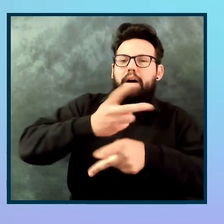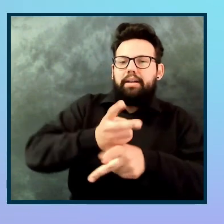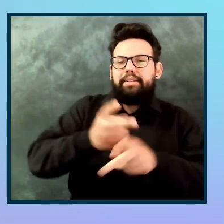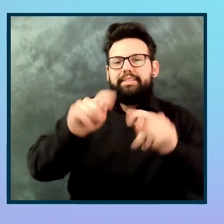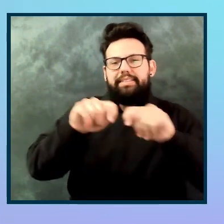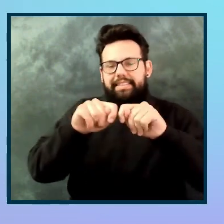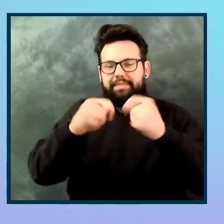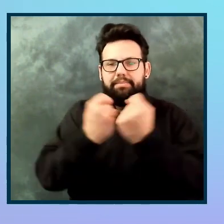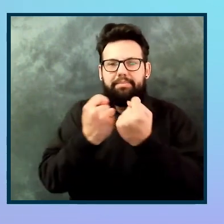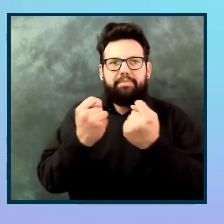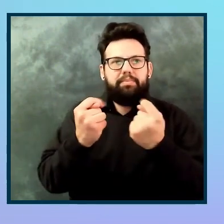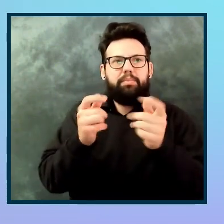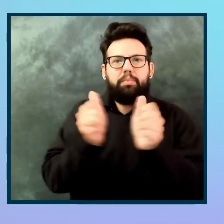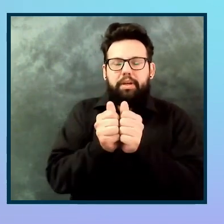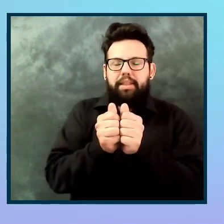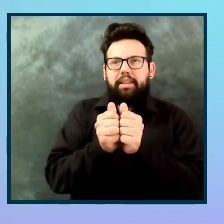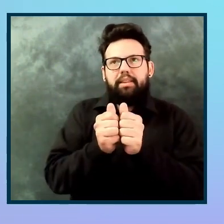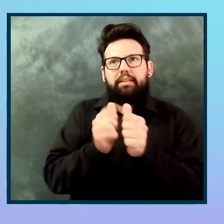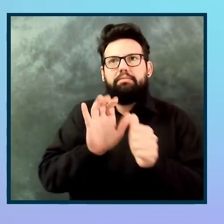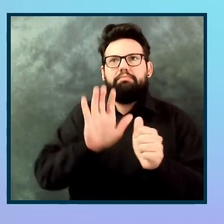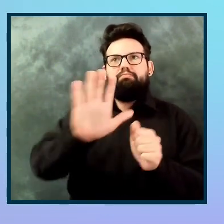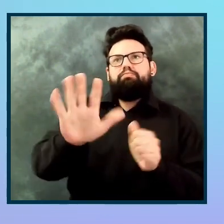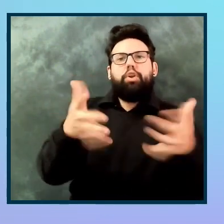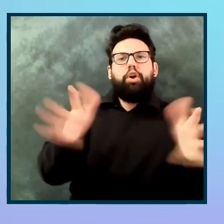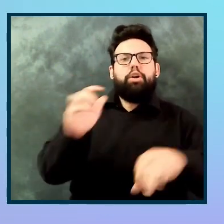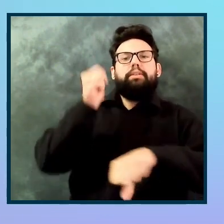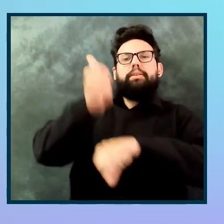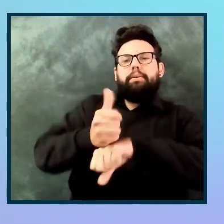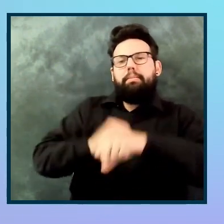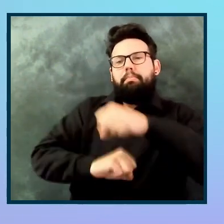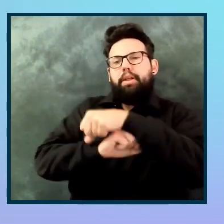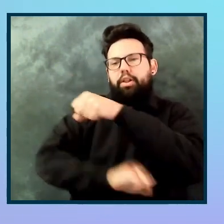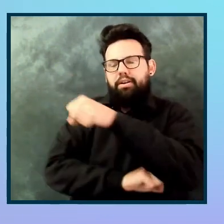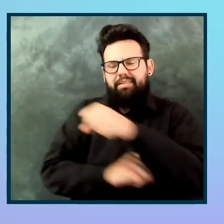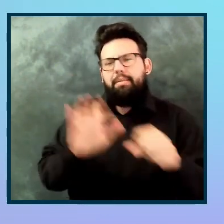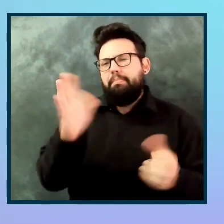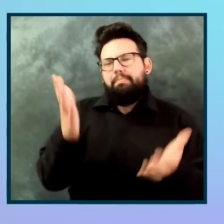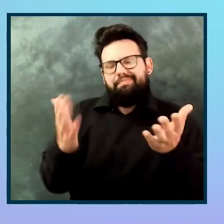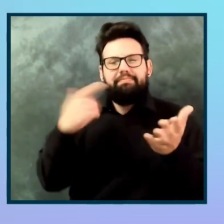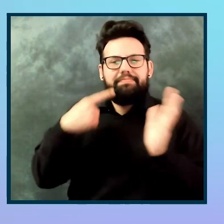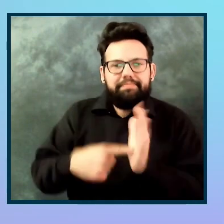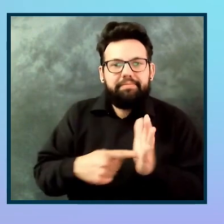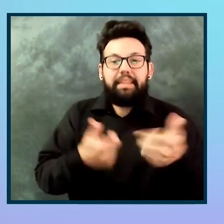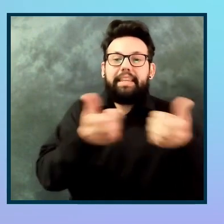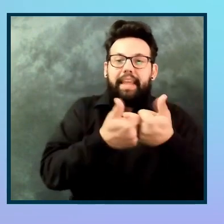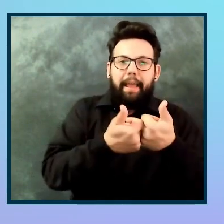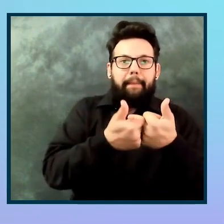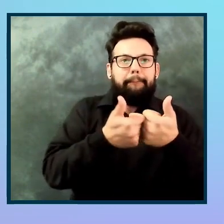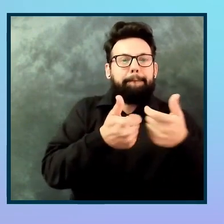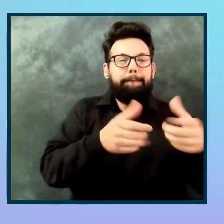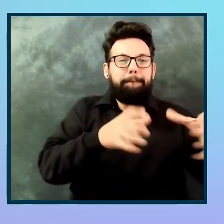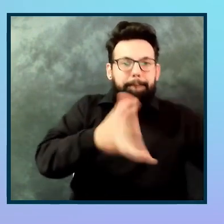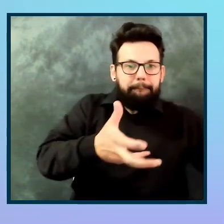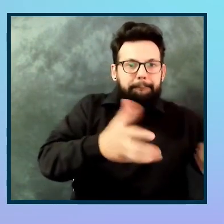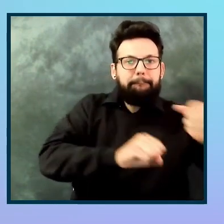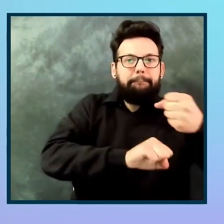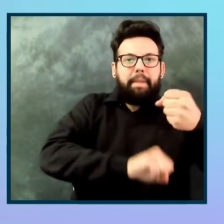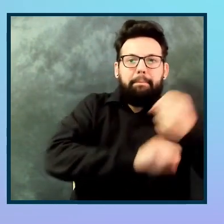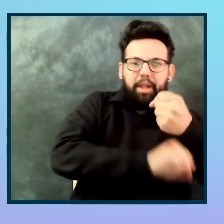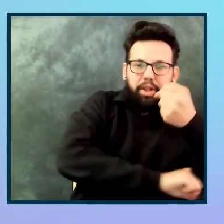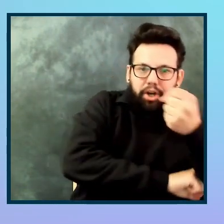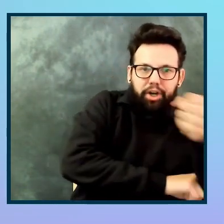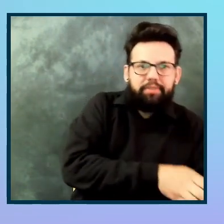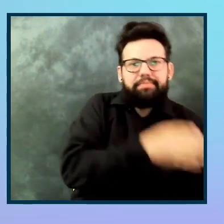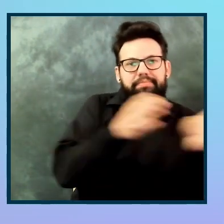have a video or content pillar, we may have a game pillar, we may have some other pillar. So, and the